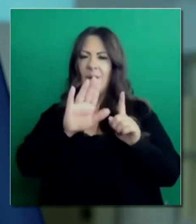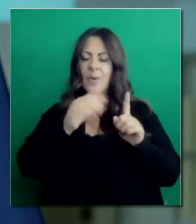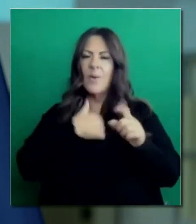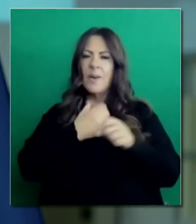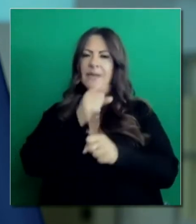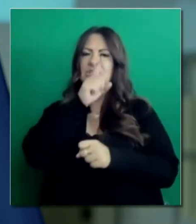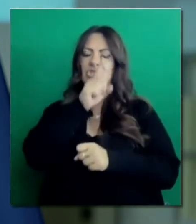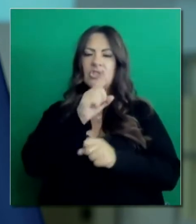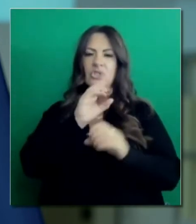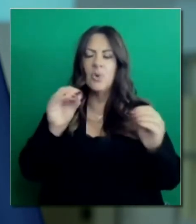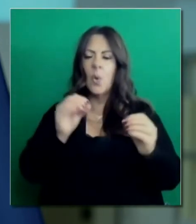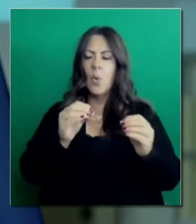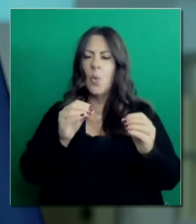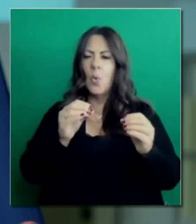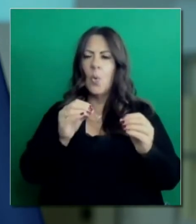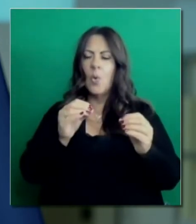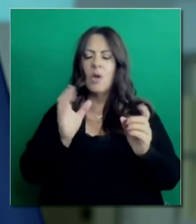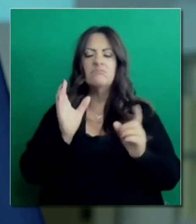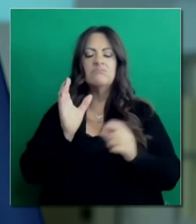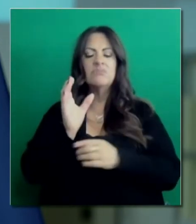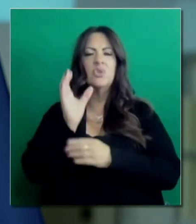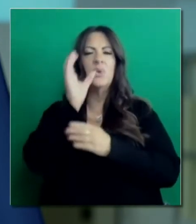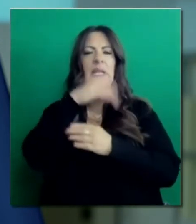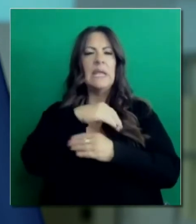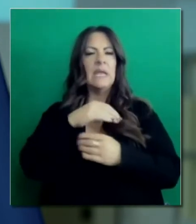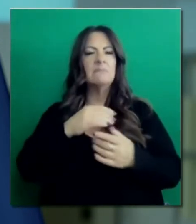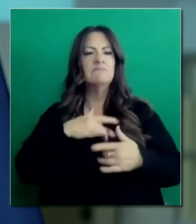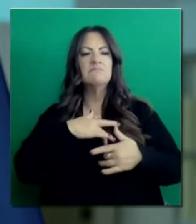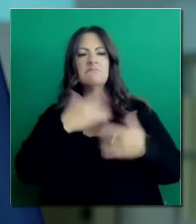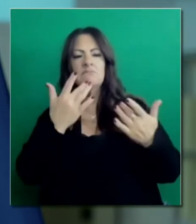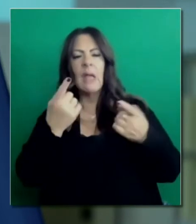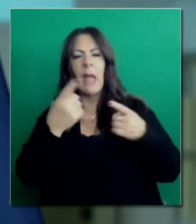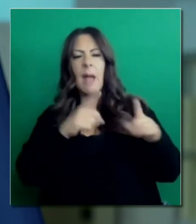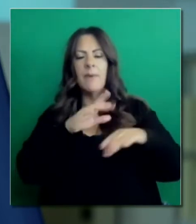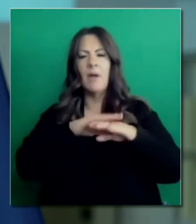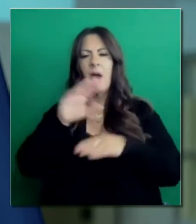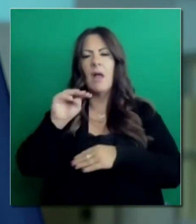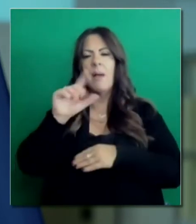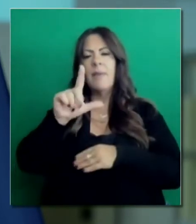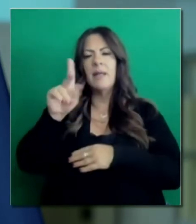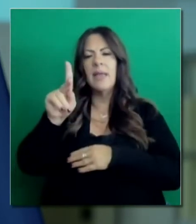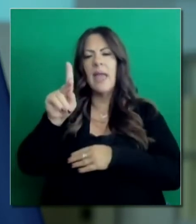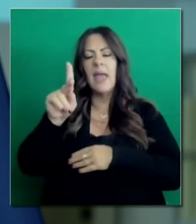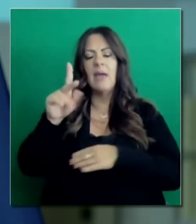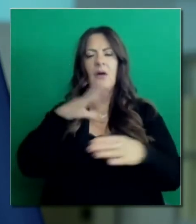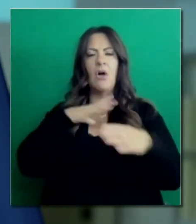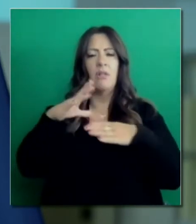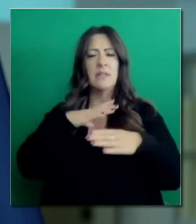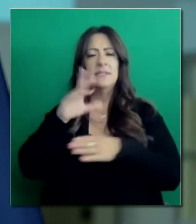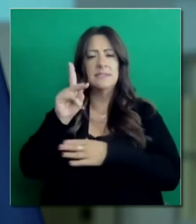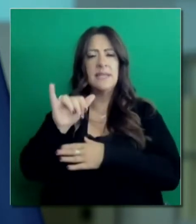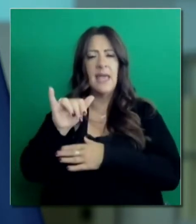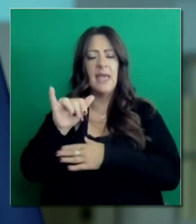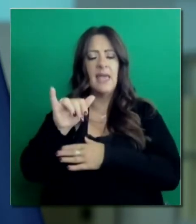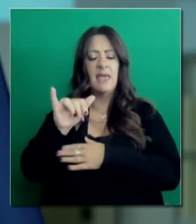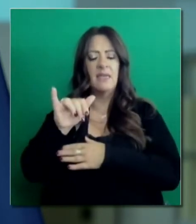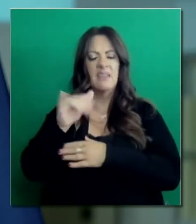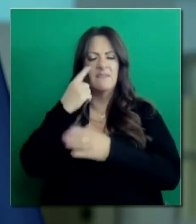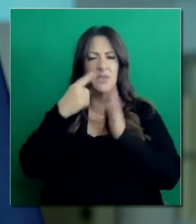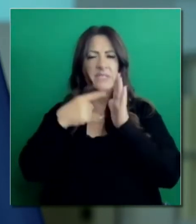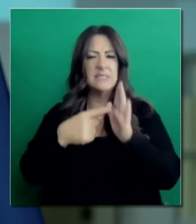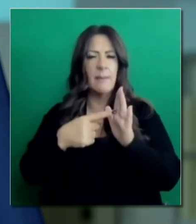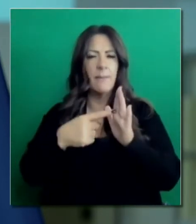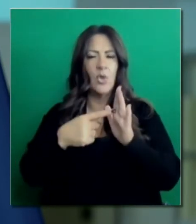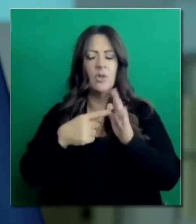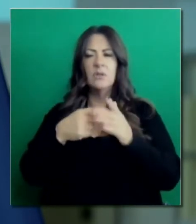MLK Day and some of the reporting over that holiday weekend. And so we worked with them to delay actually